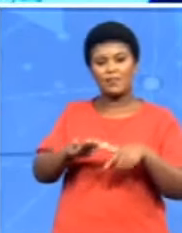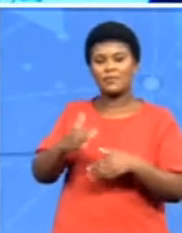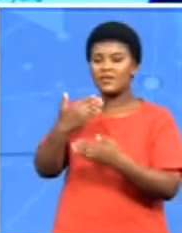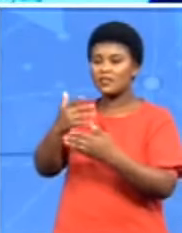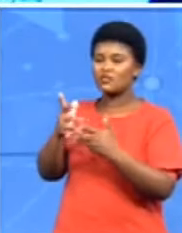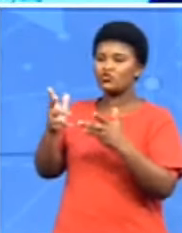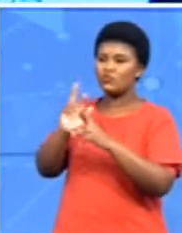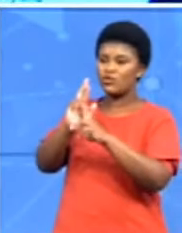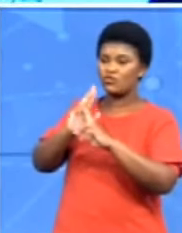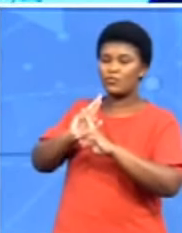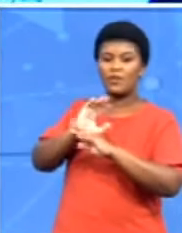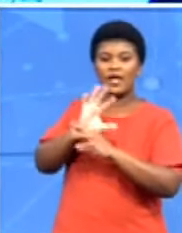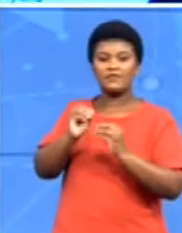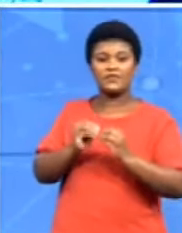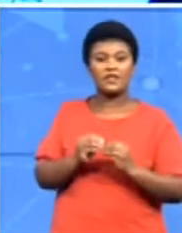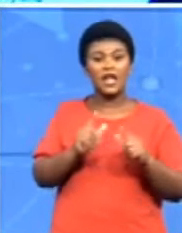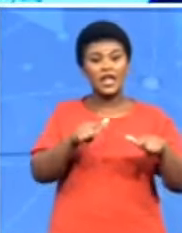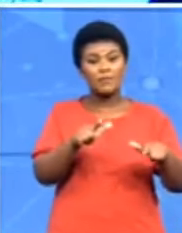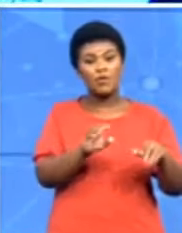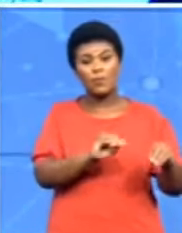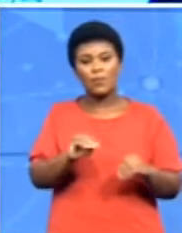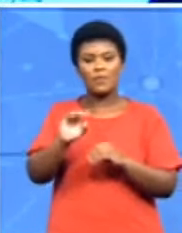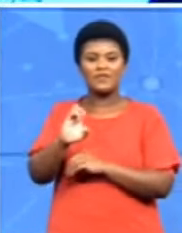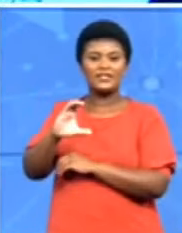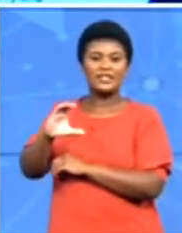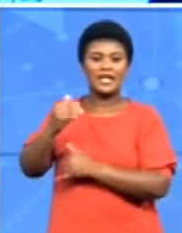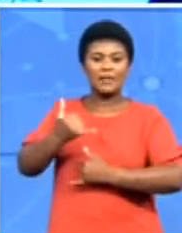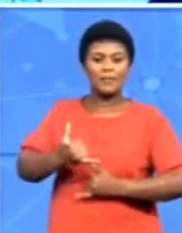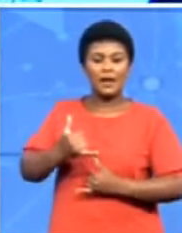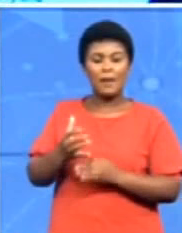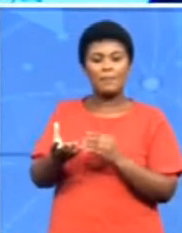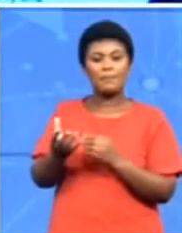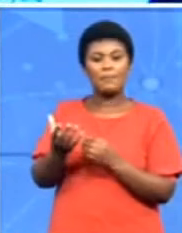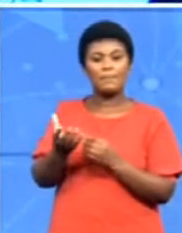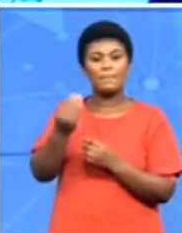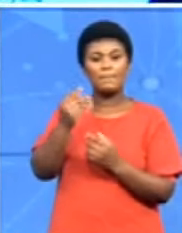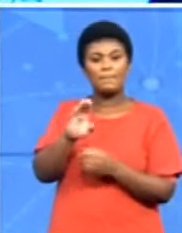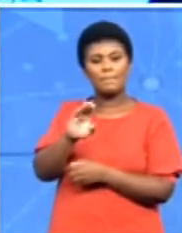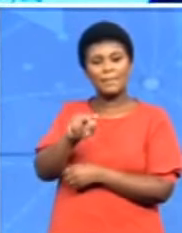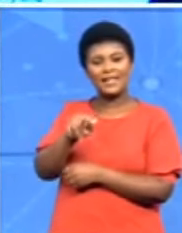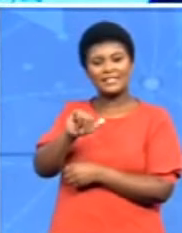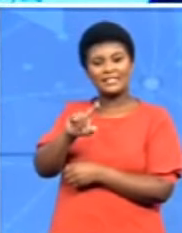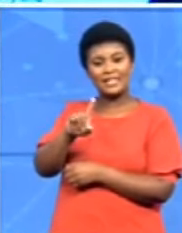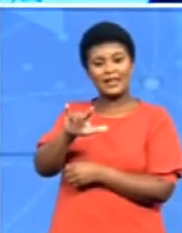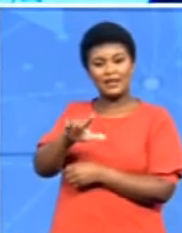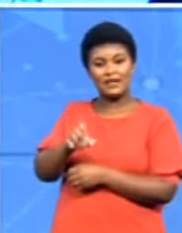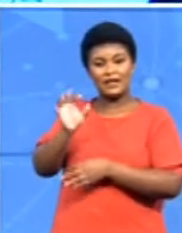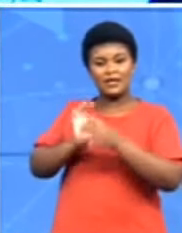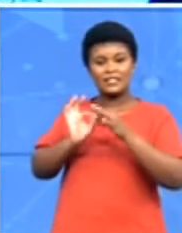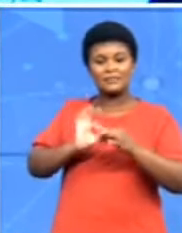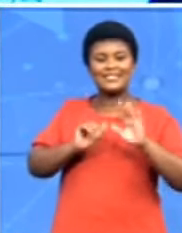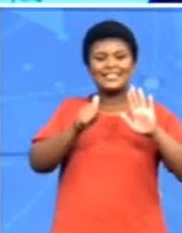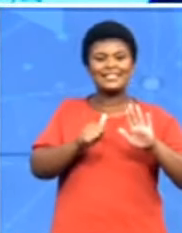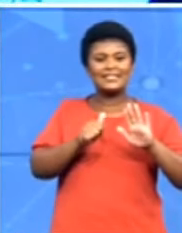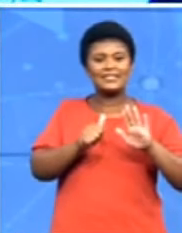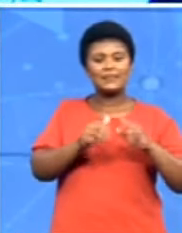To the Eastern Cape we go, which is where we find my colleague Lwandile Mbulali. The six members of the George family who were